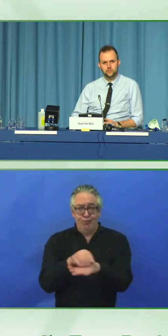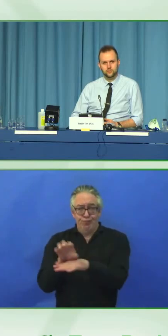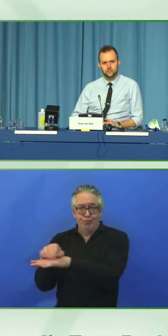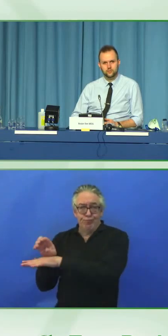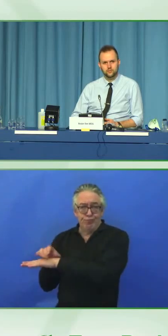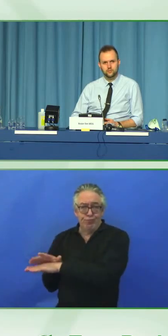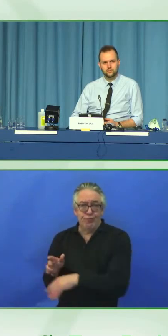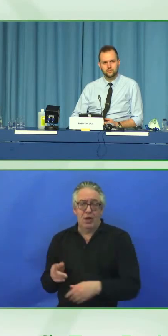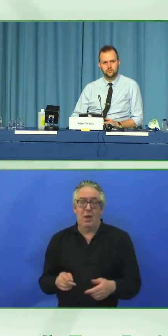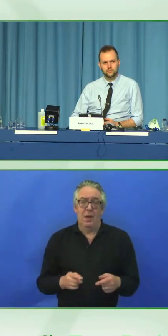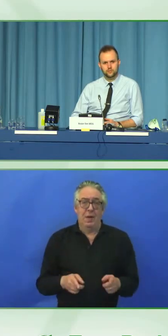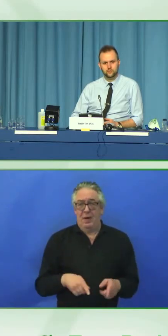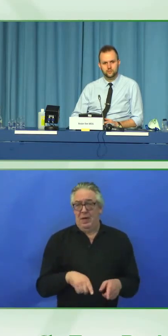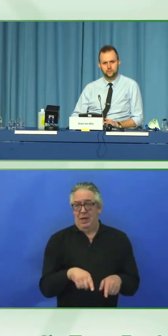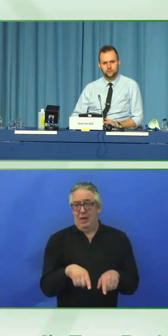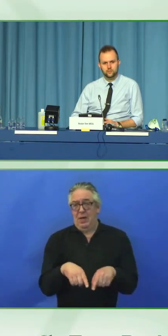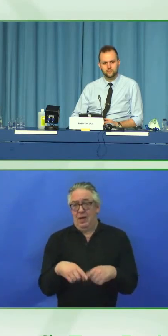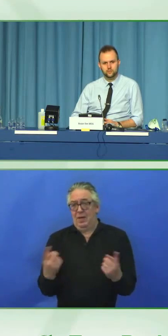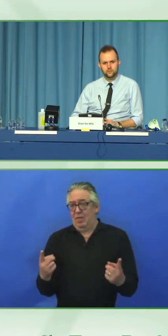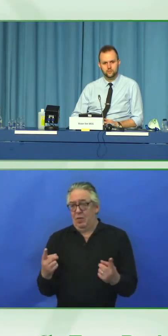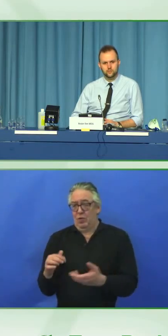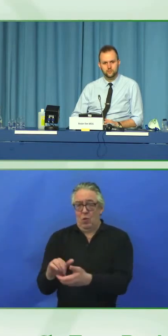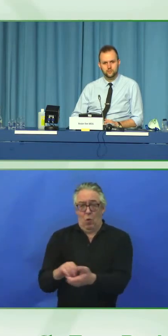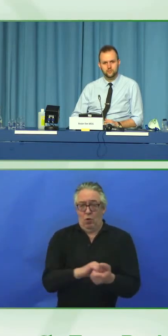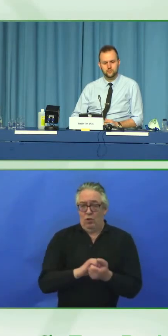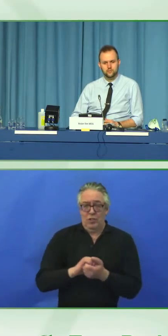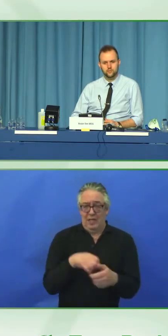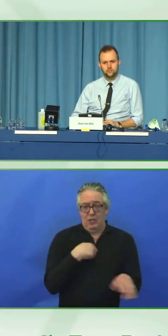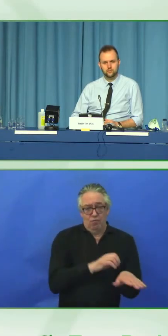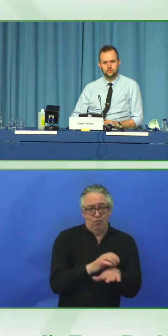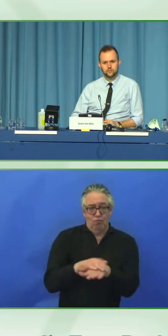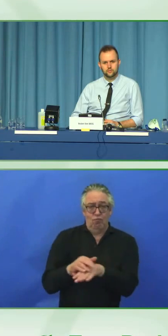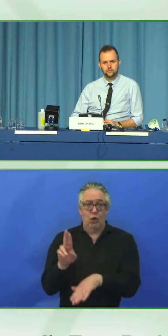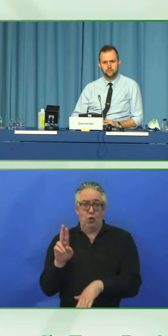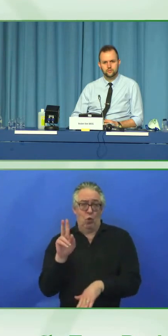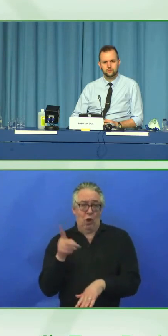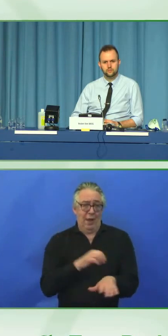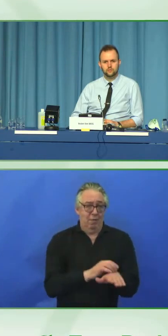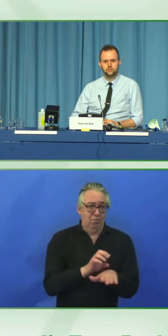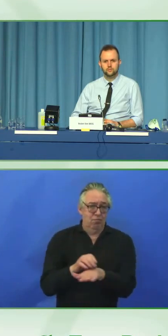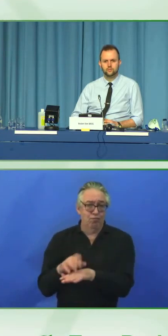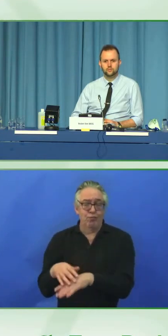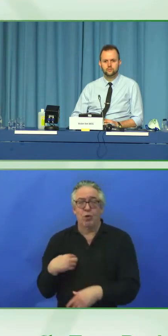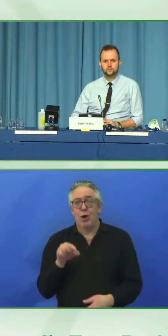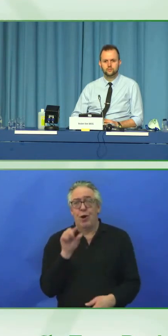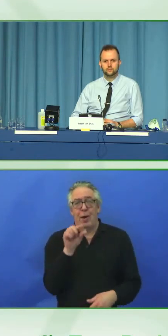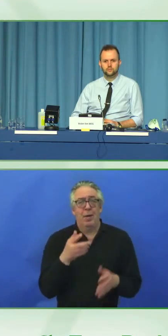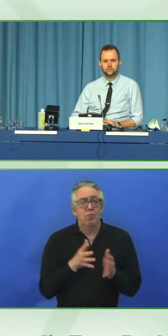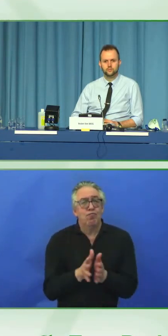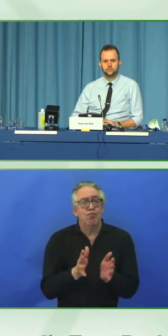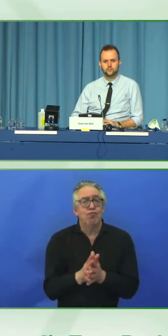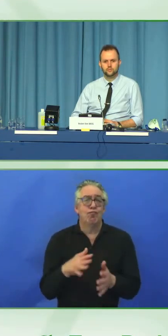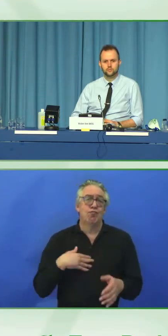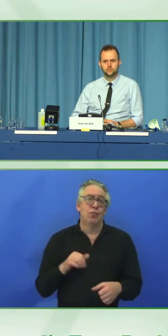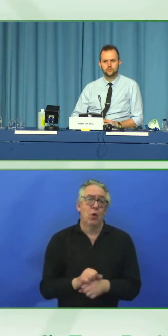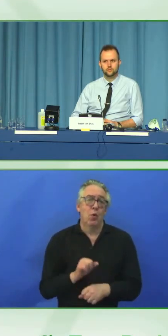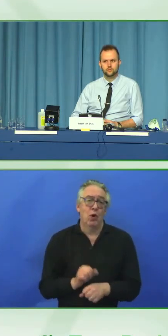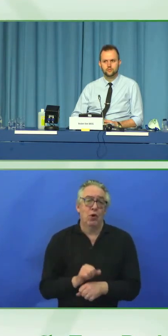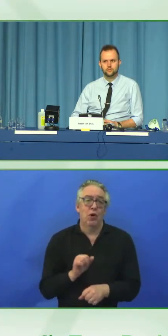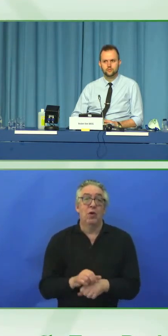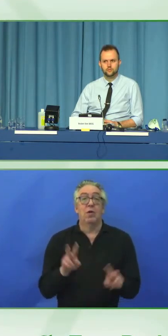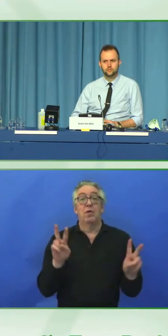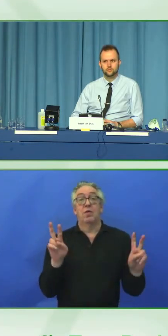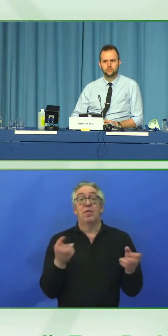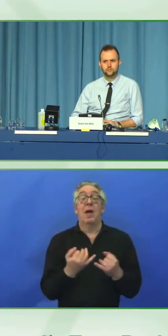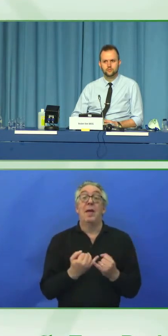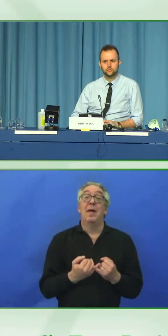funding organisations here in the UK. So I'm here to tell you a bit about my work with something called the Independent Disability